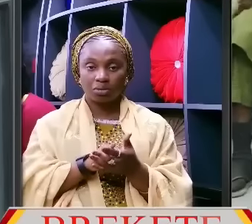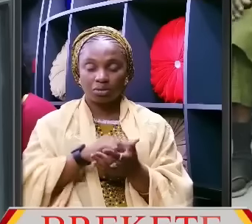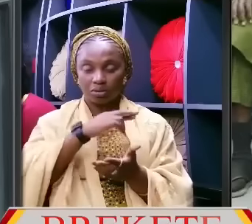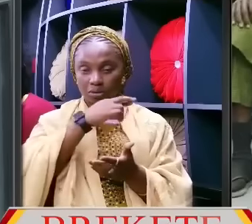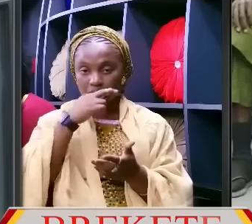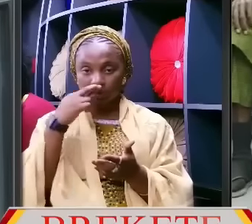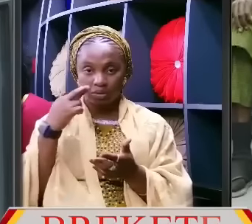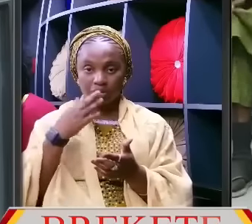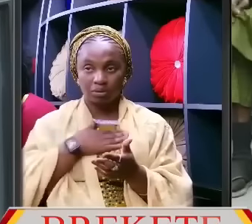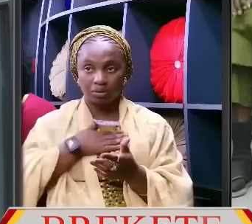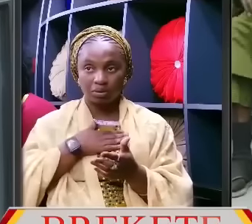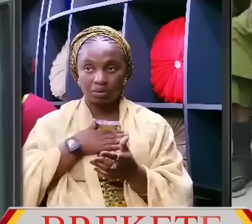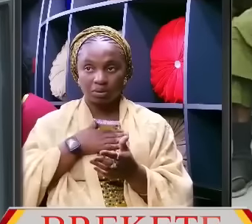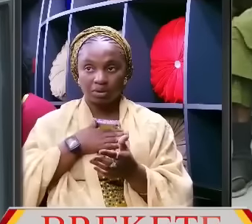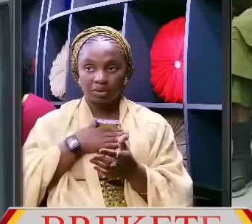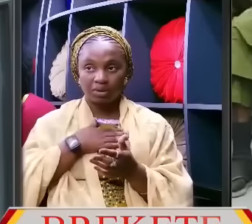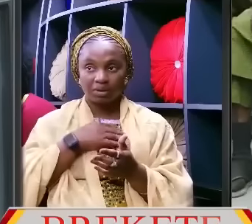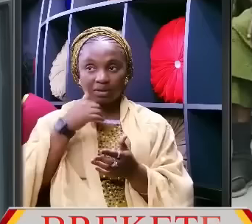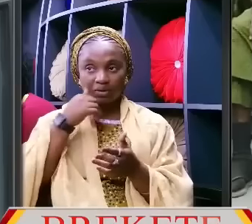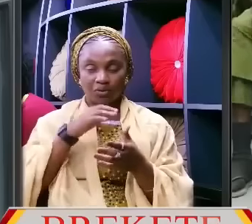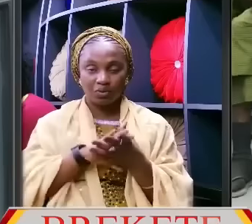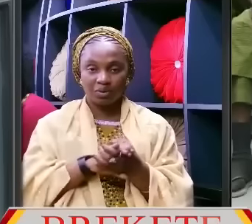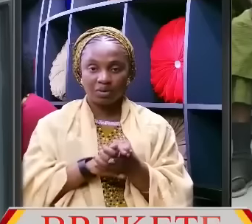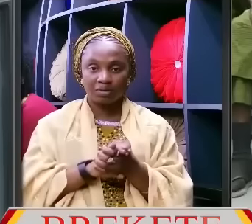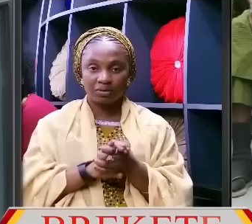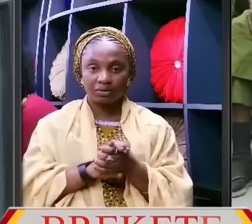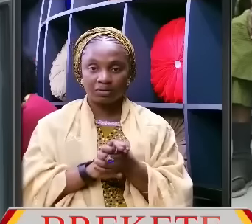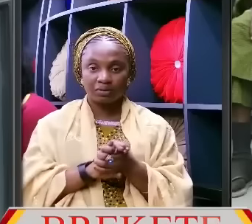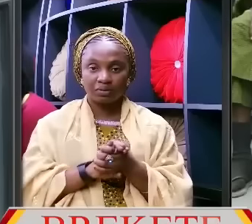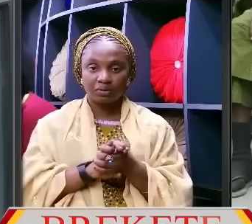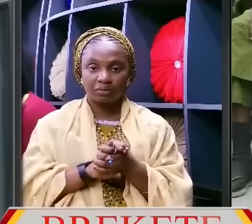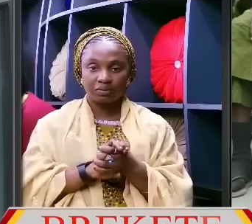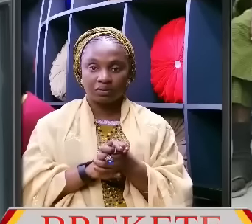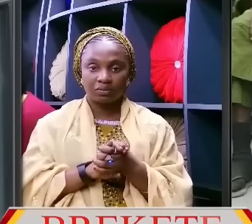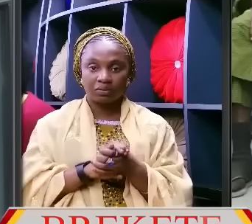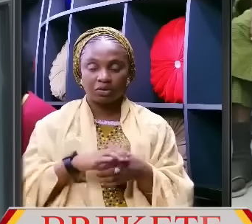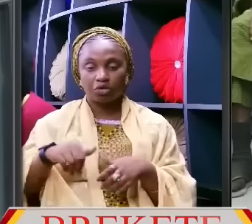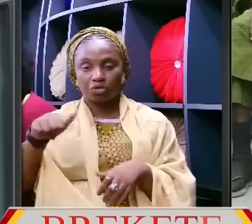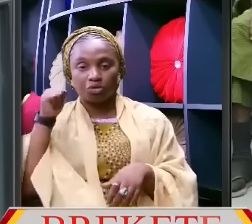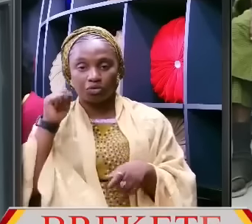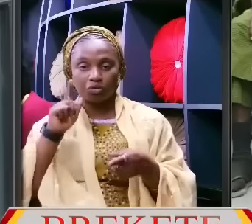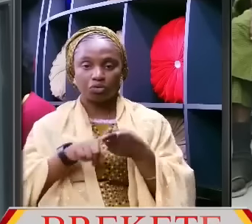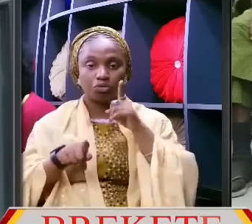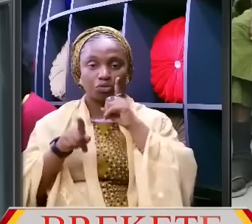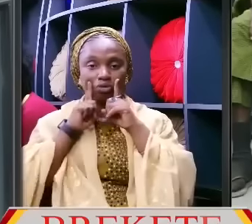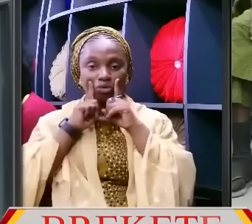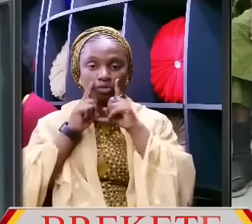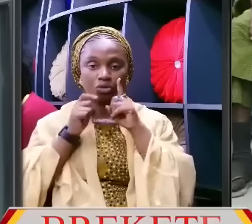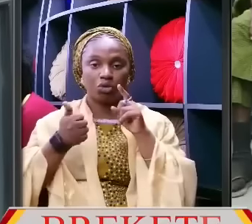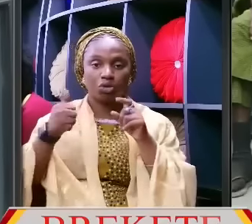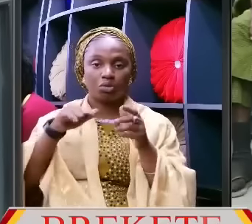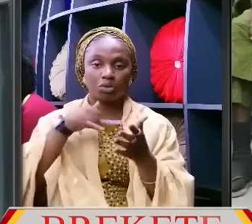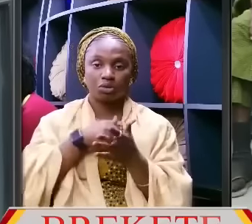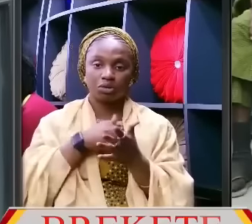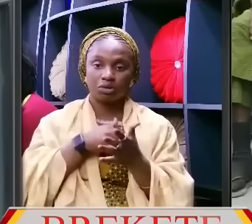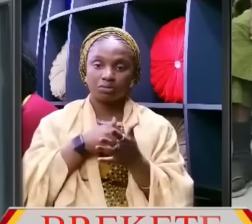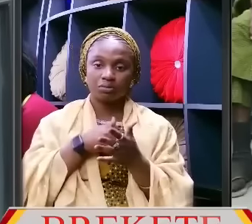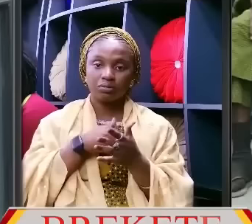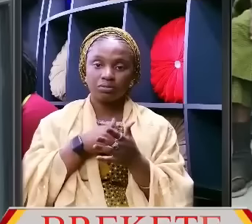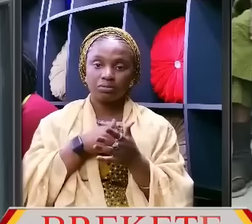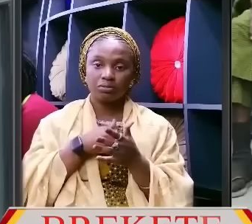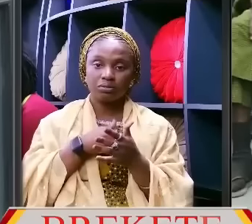I brought the issue to the family. They gag up and they press me down. That is what make me escape from the family.